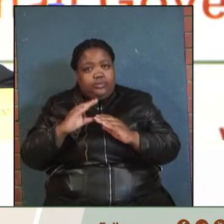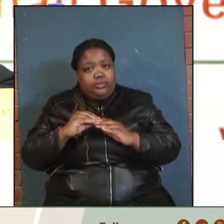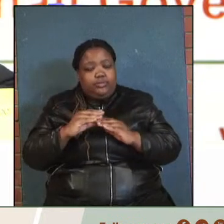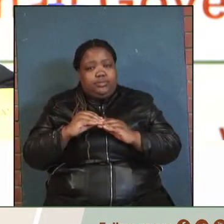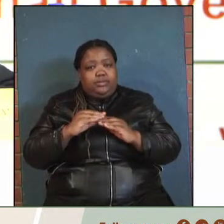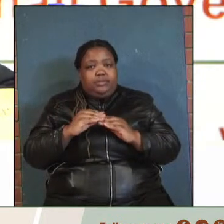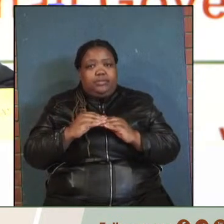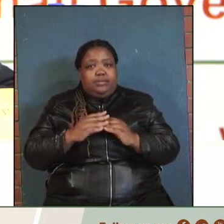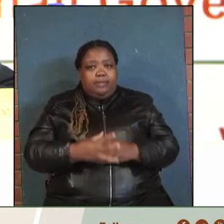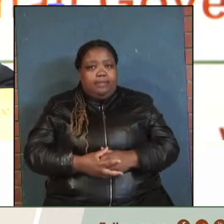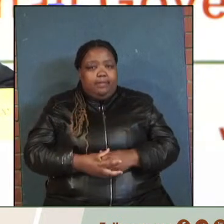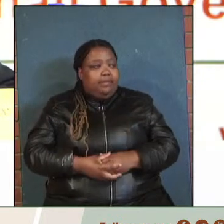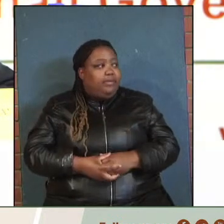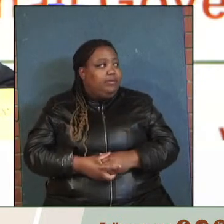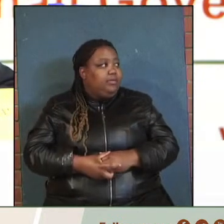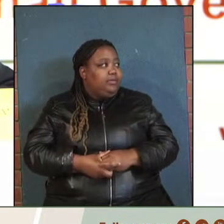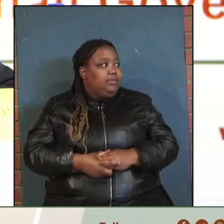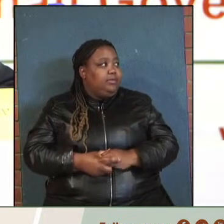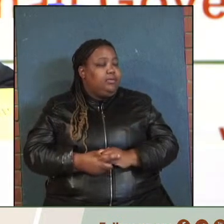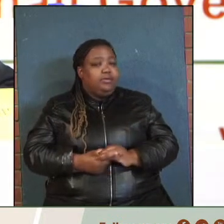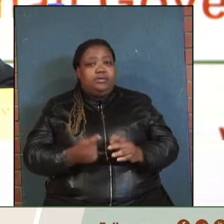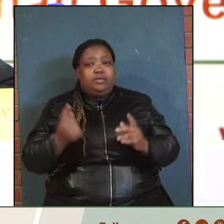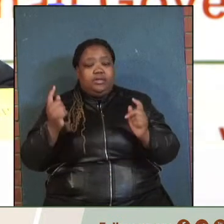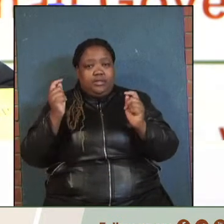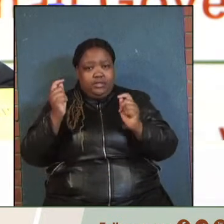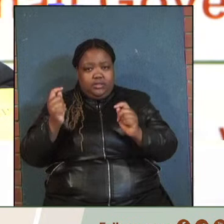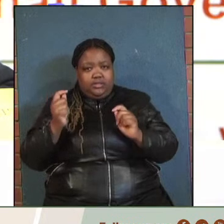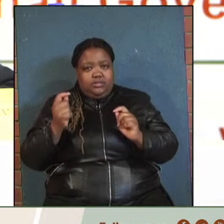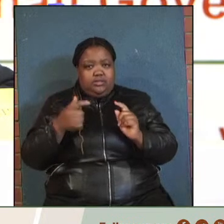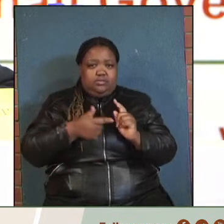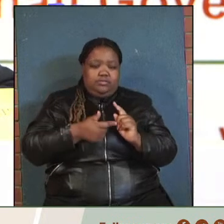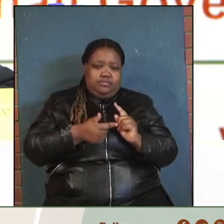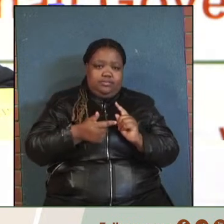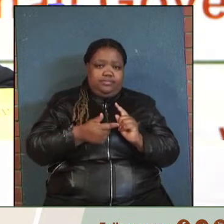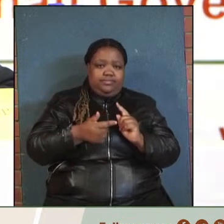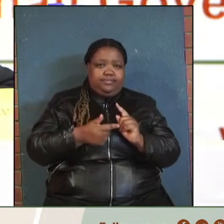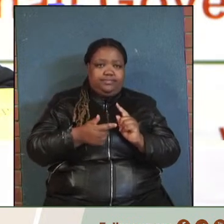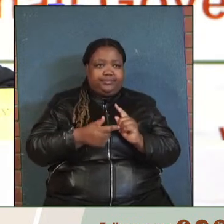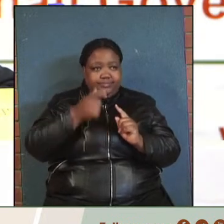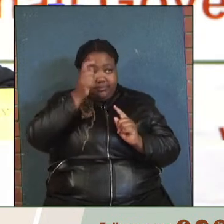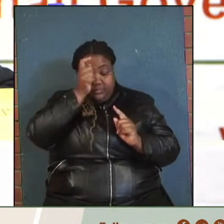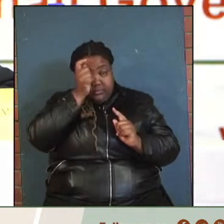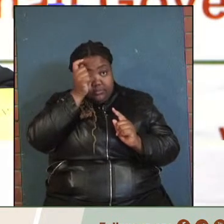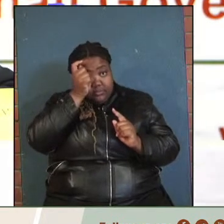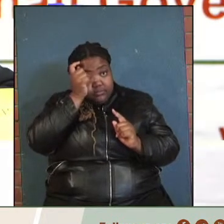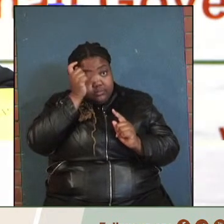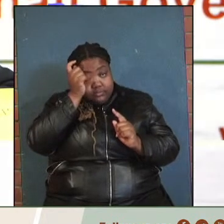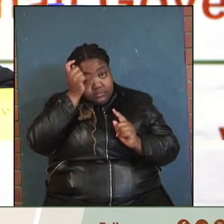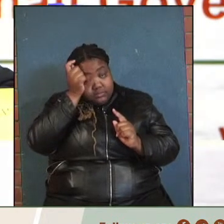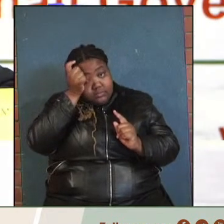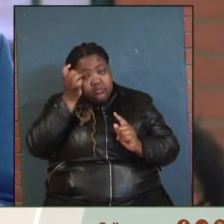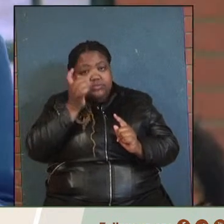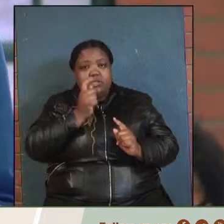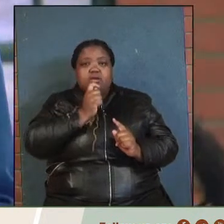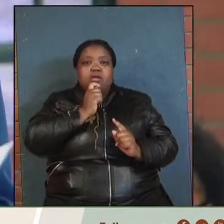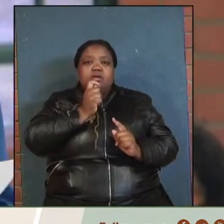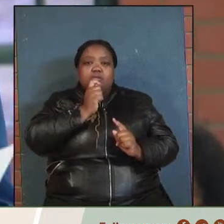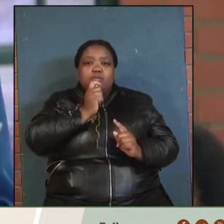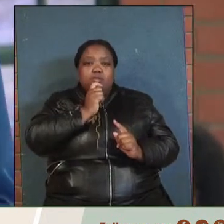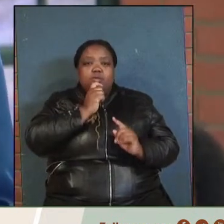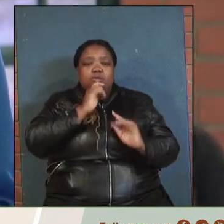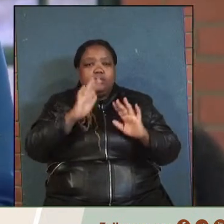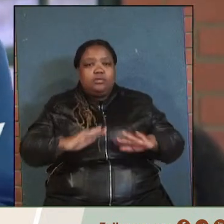leave the chair to Honorable Ziad Hussein. Good morning to everyone at large. My name